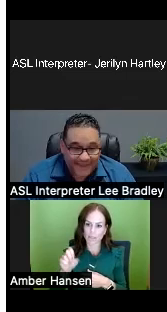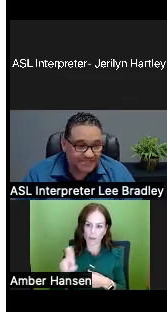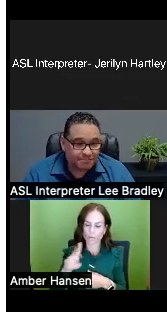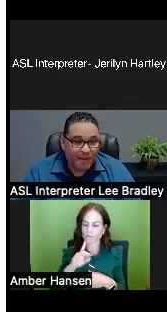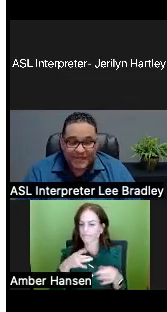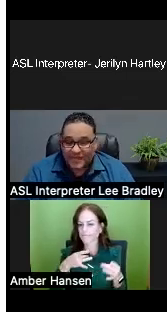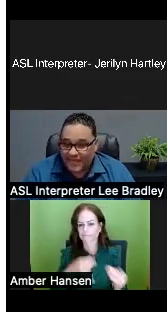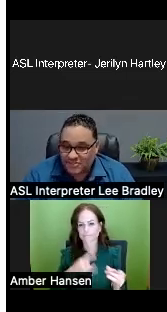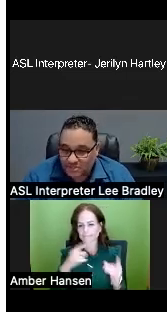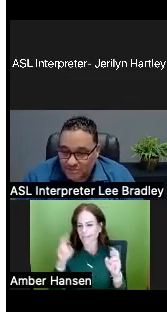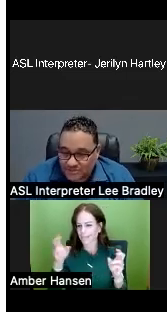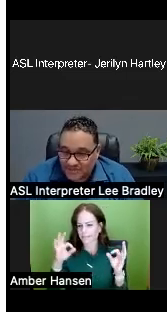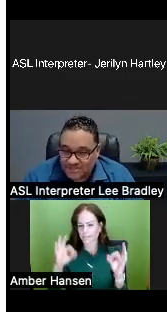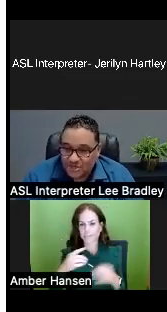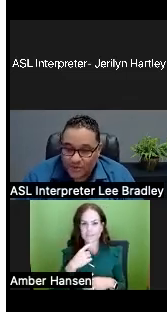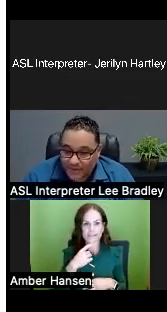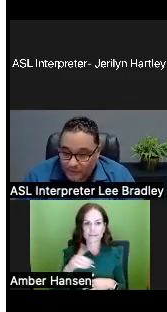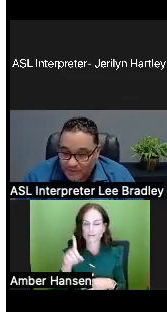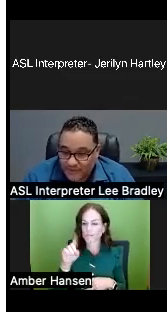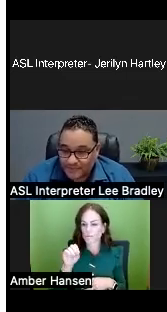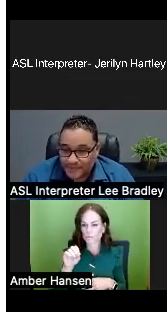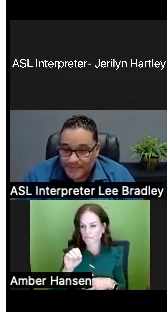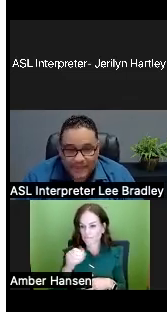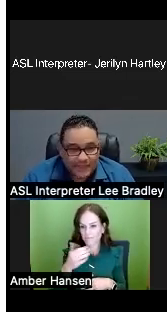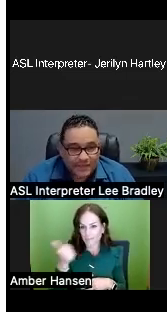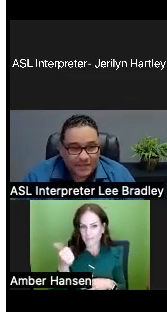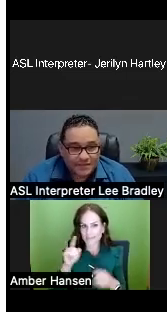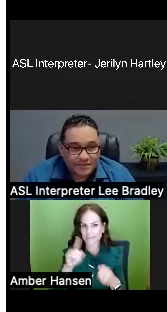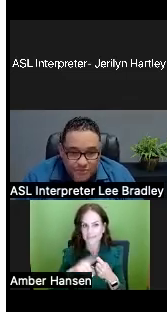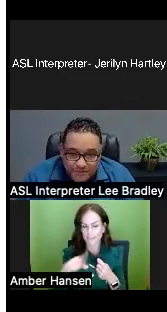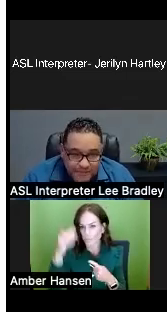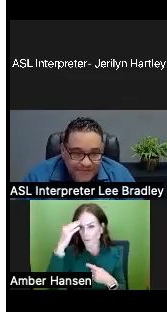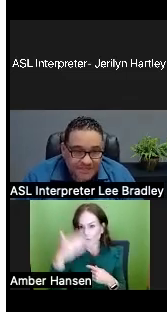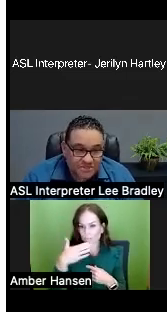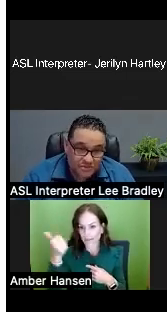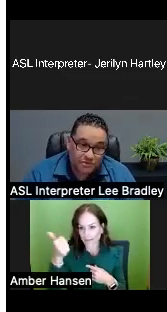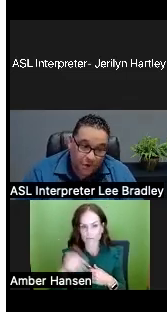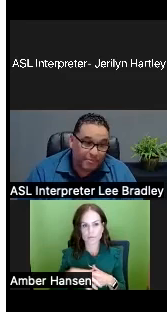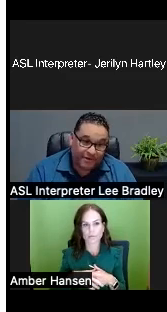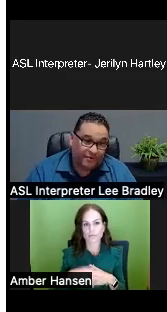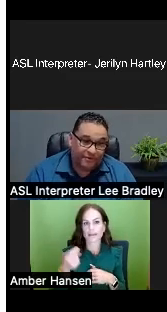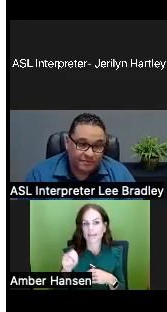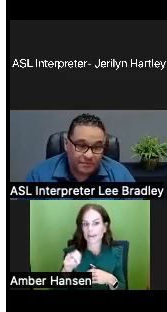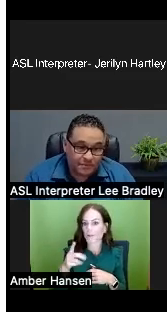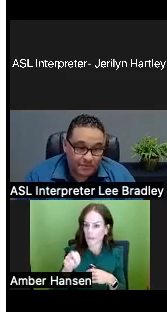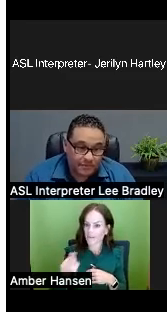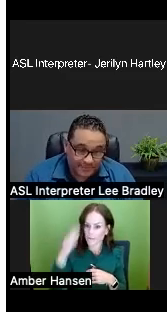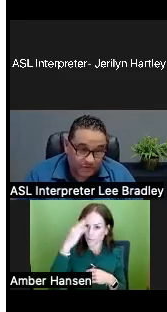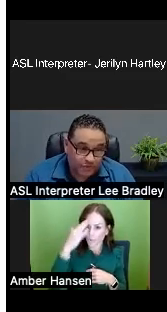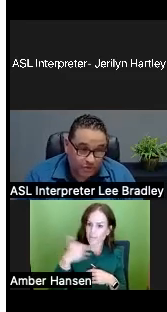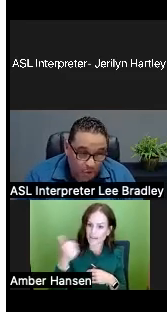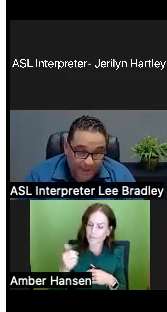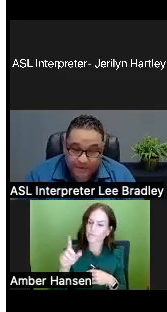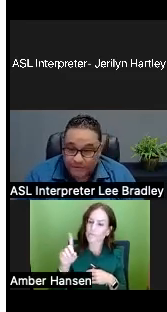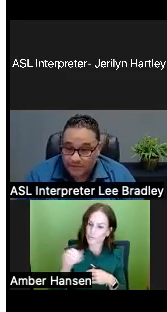And as Maya Angelou says so eloquently, do the best until you know better. Then